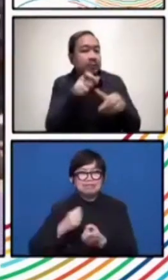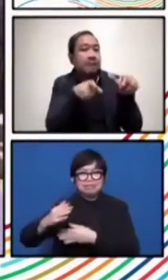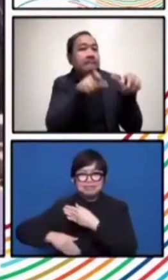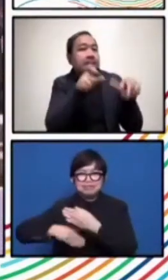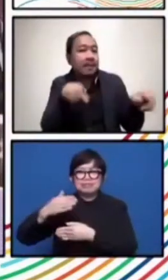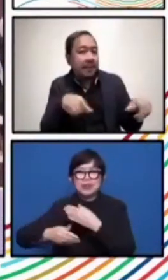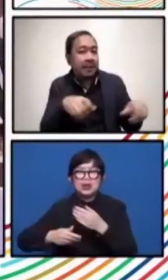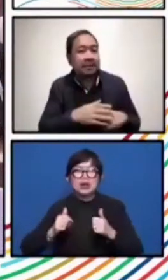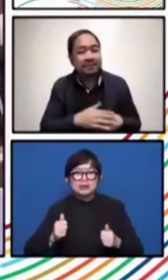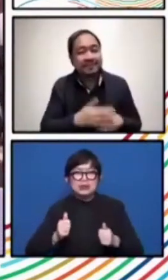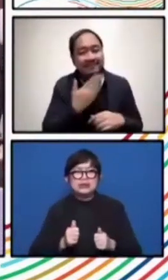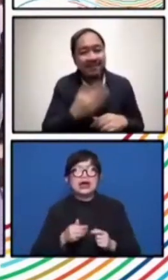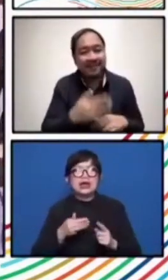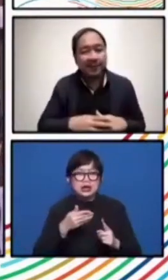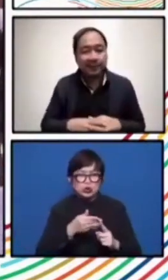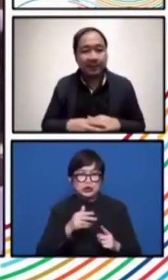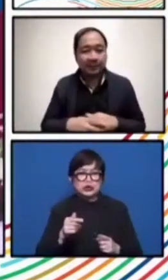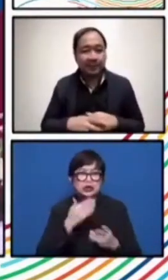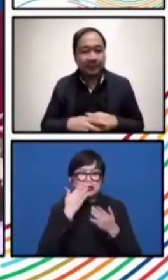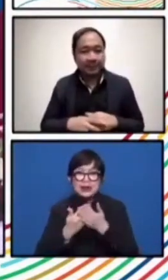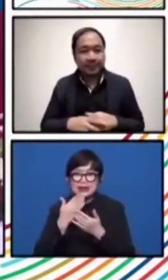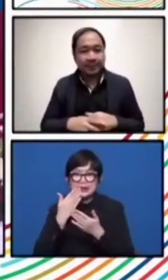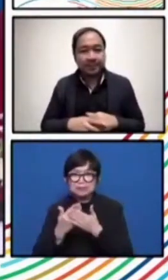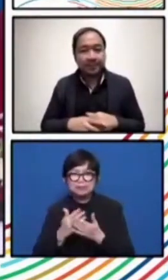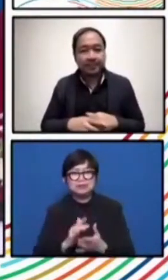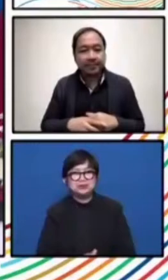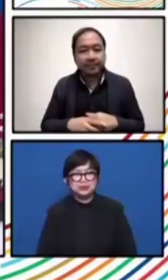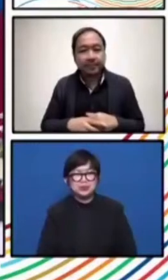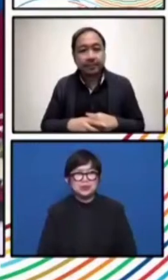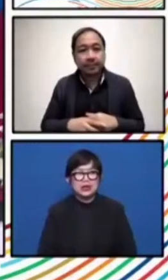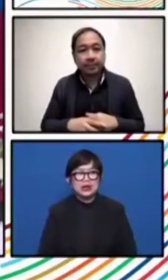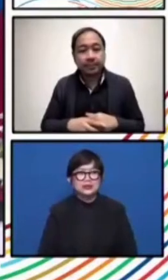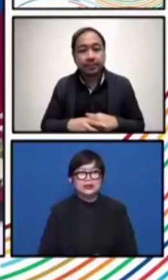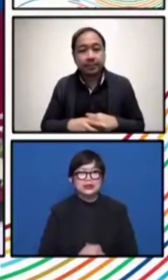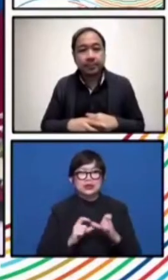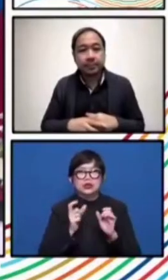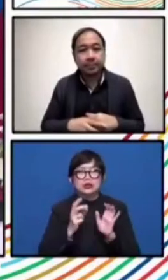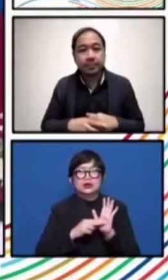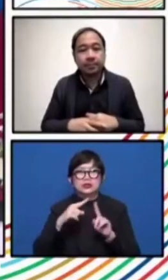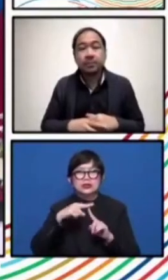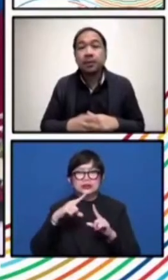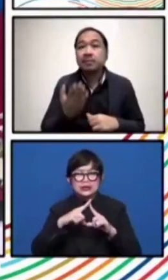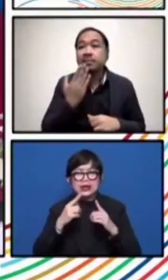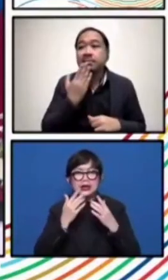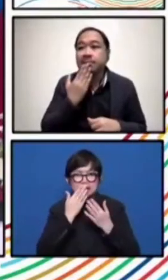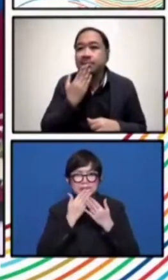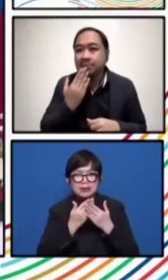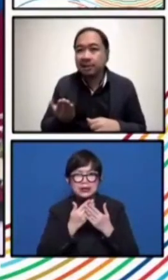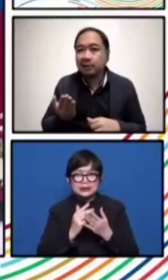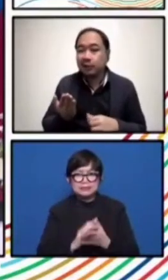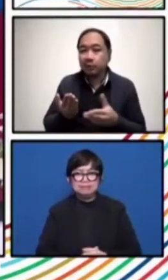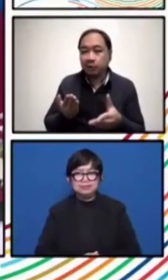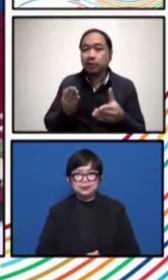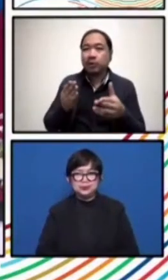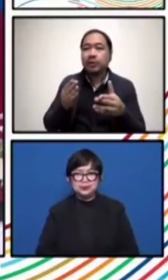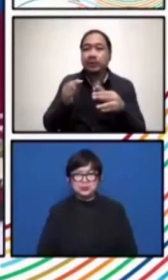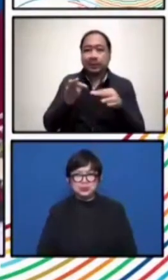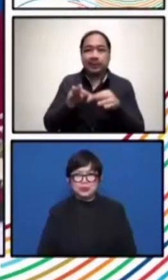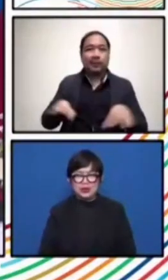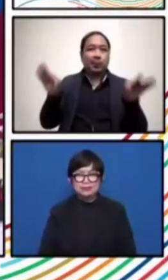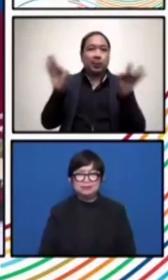thank you Mrs Sunita you give a very important uh